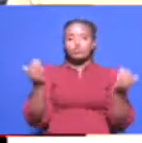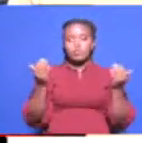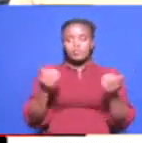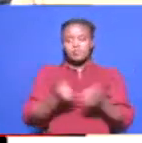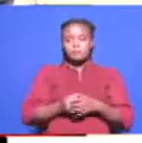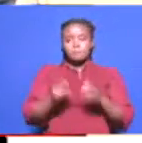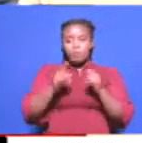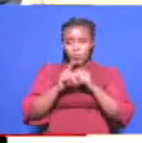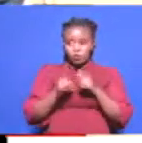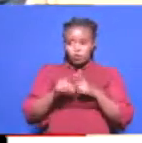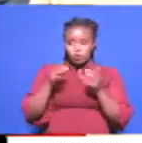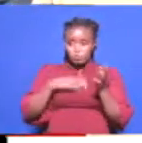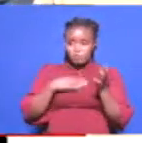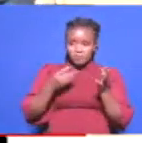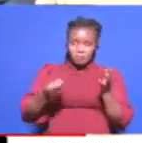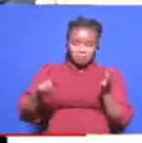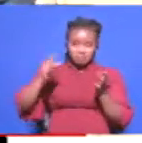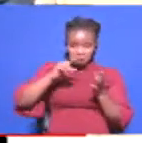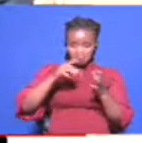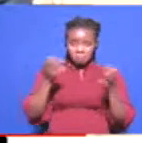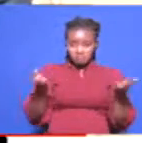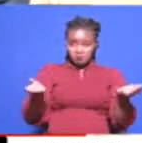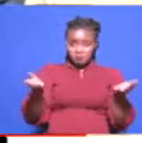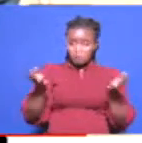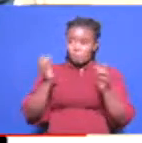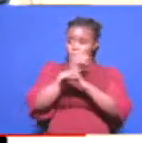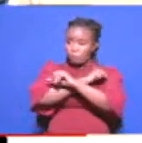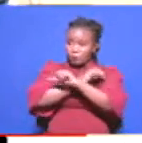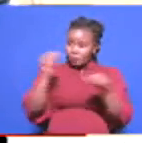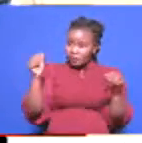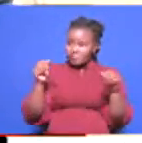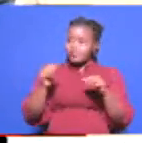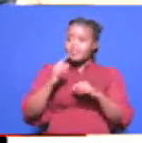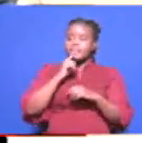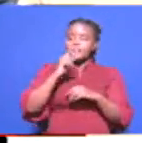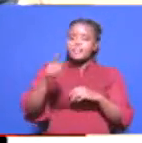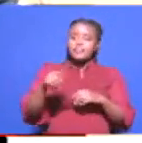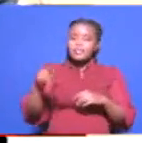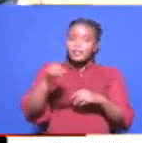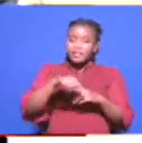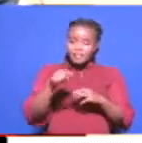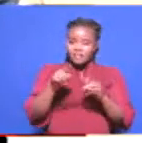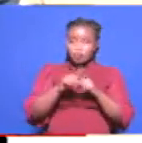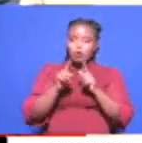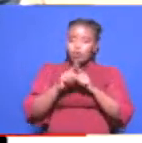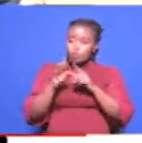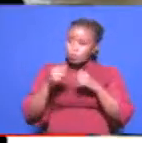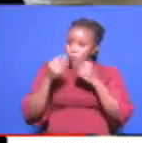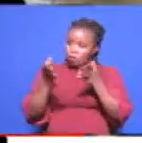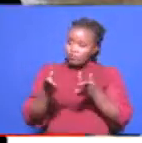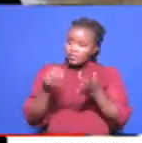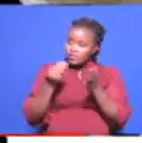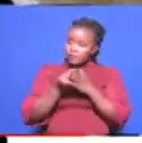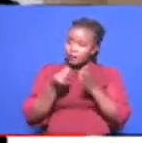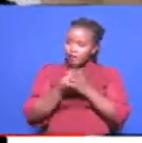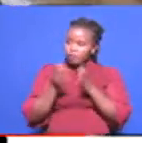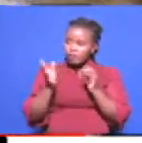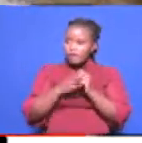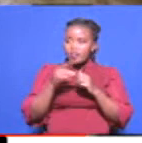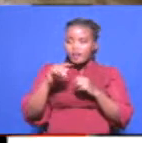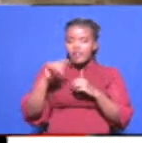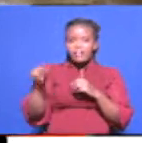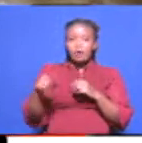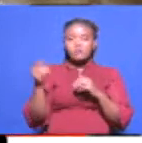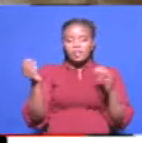also end that the President did not stop there. He directed us to, he provided money for 9,000 students.